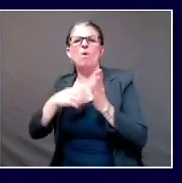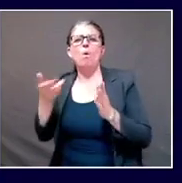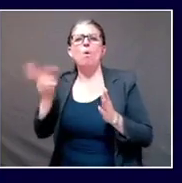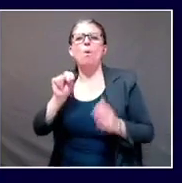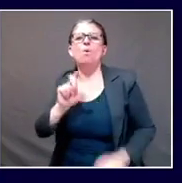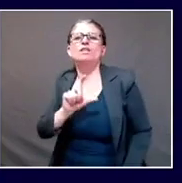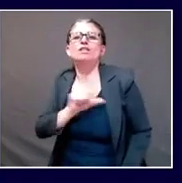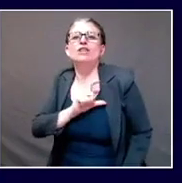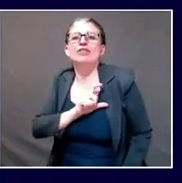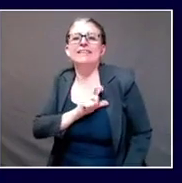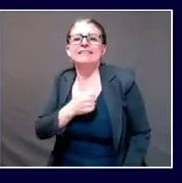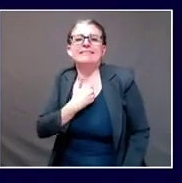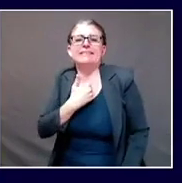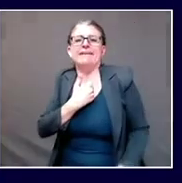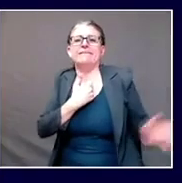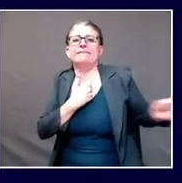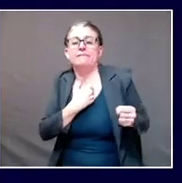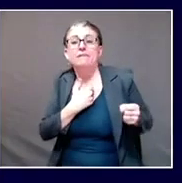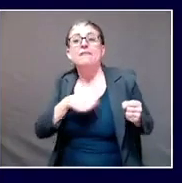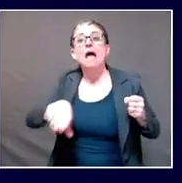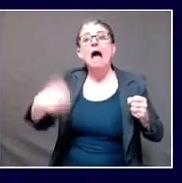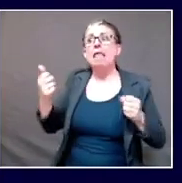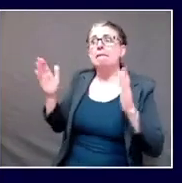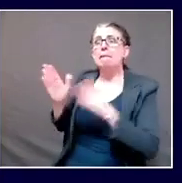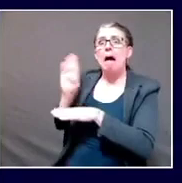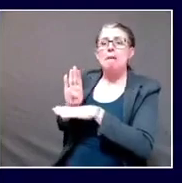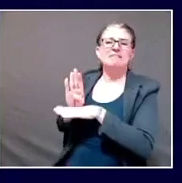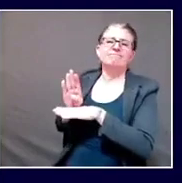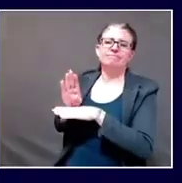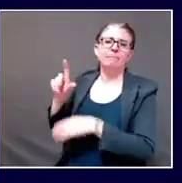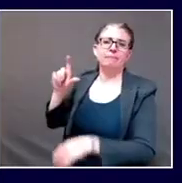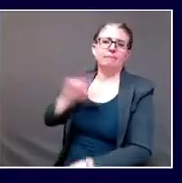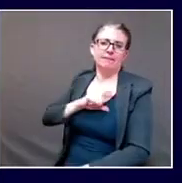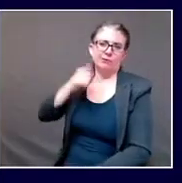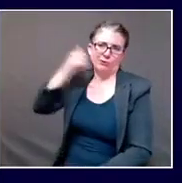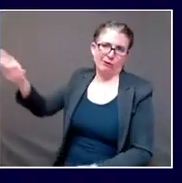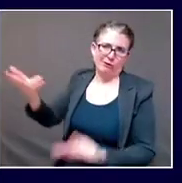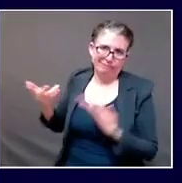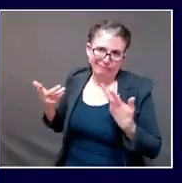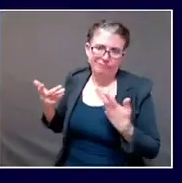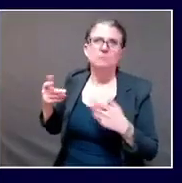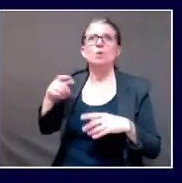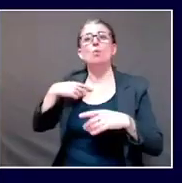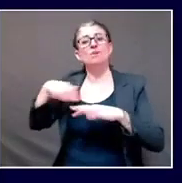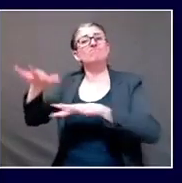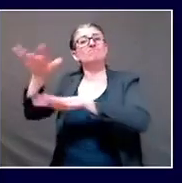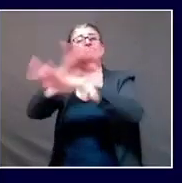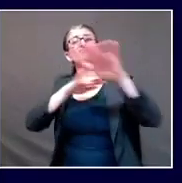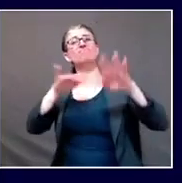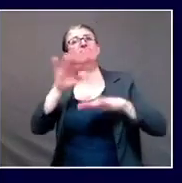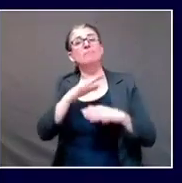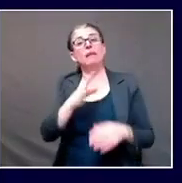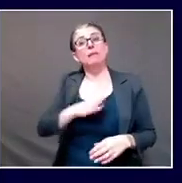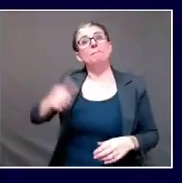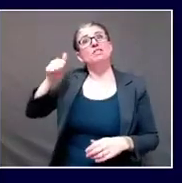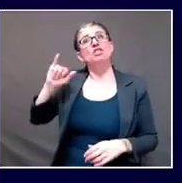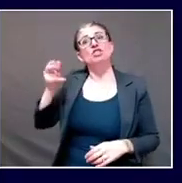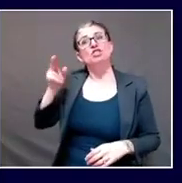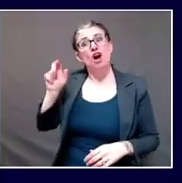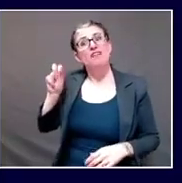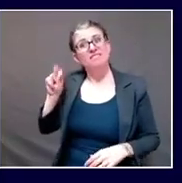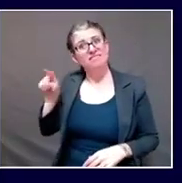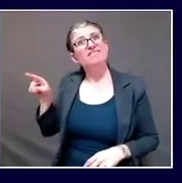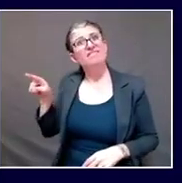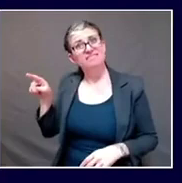I guess. So, uh, we've been talking to a lot of people and commissioner Johnson talks to them more frequently than I do and answers questions and, uh, and talks with